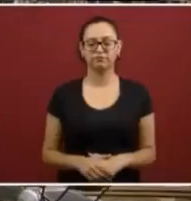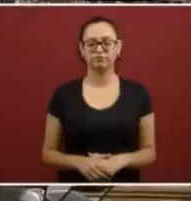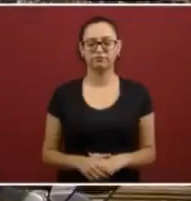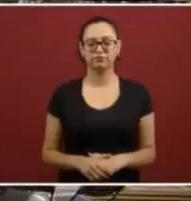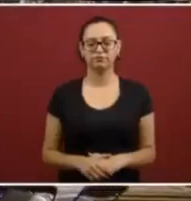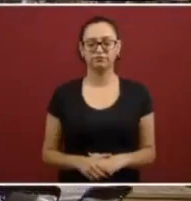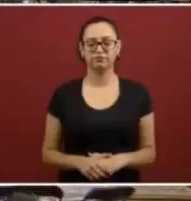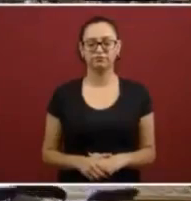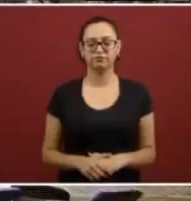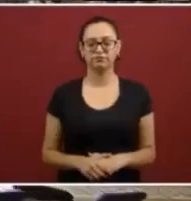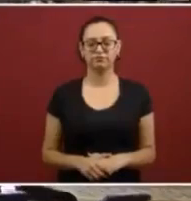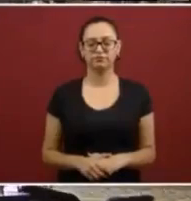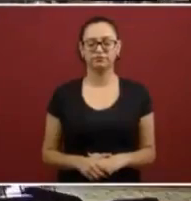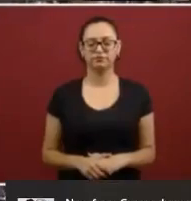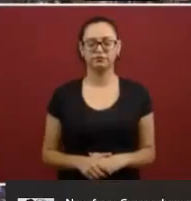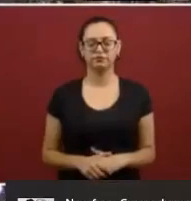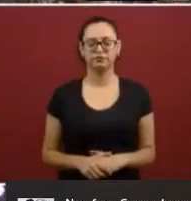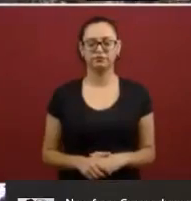So he says,